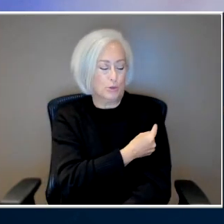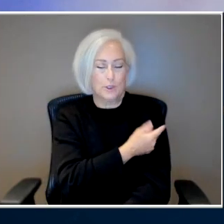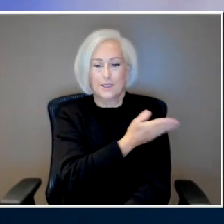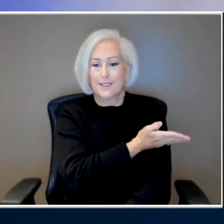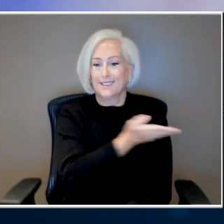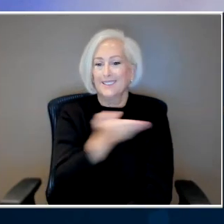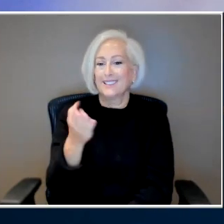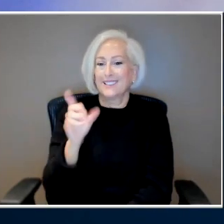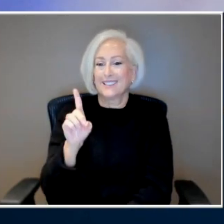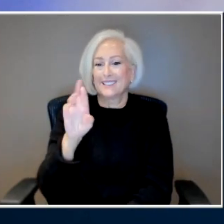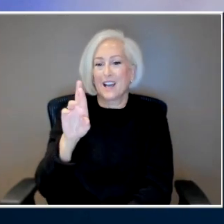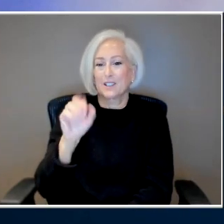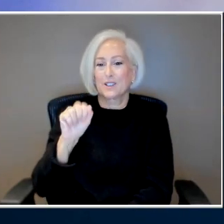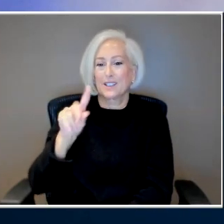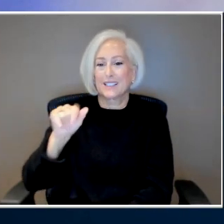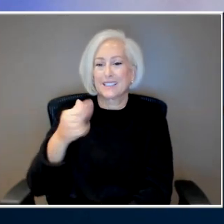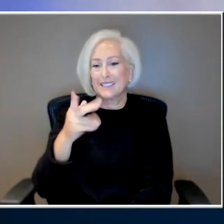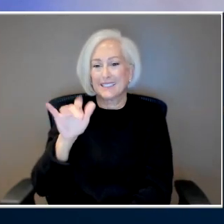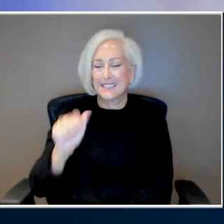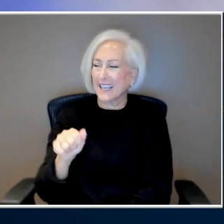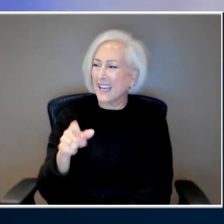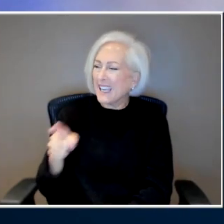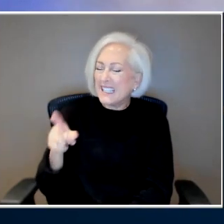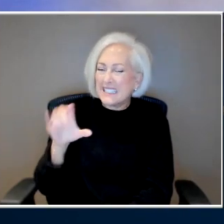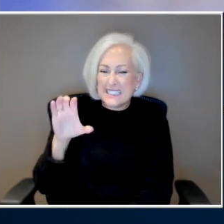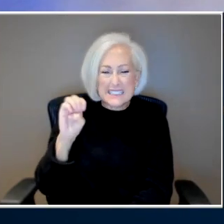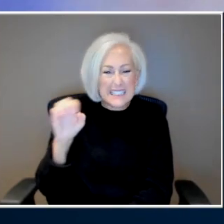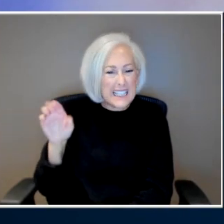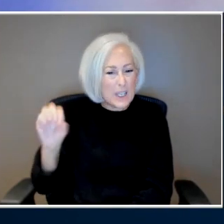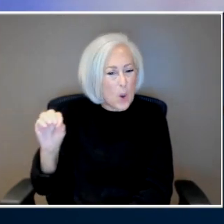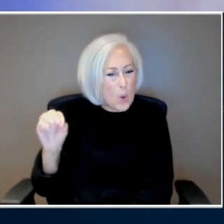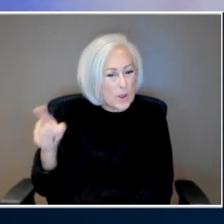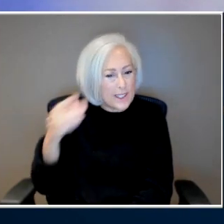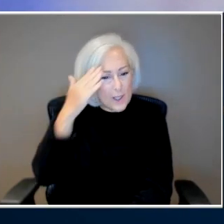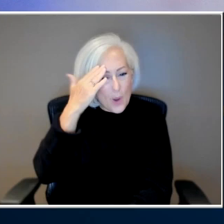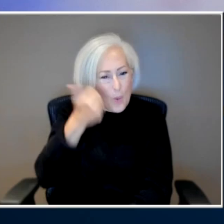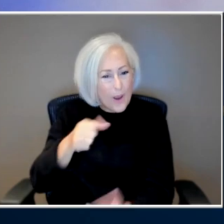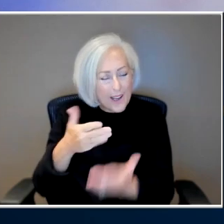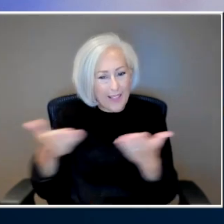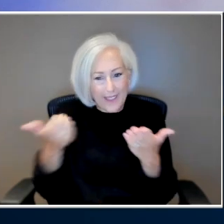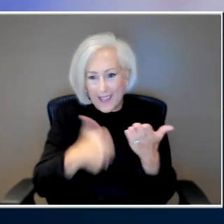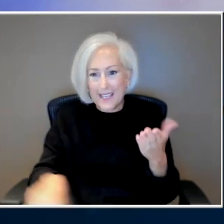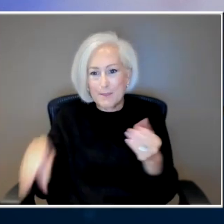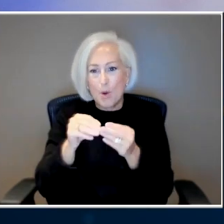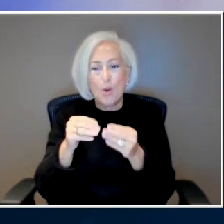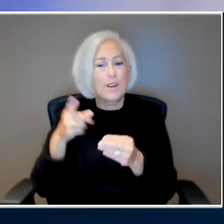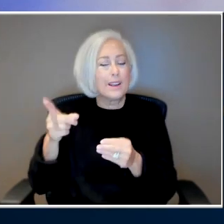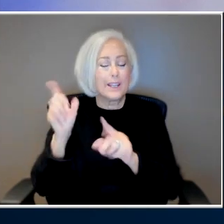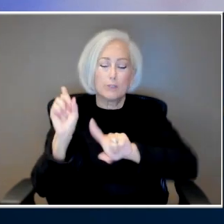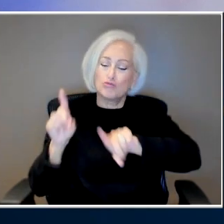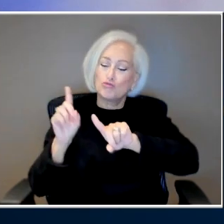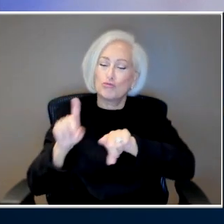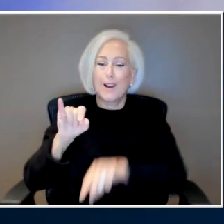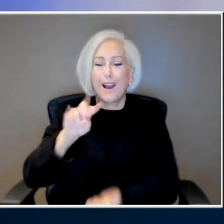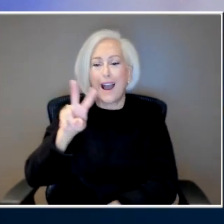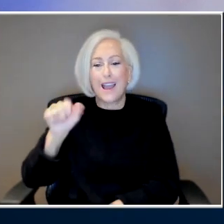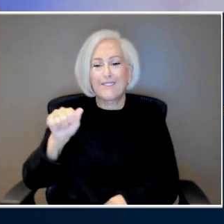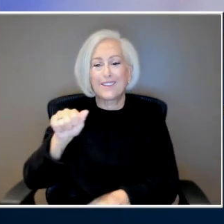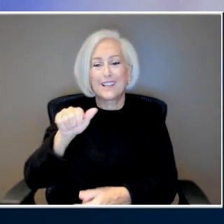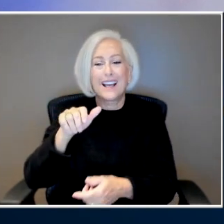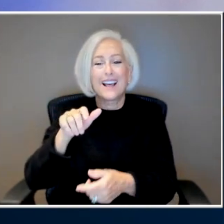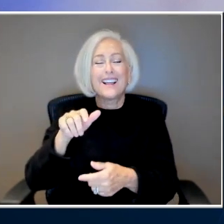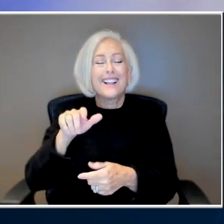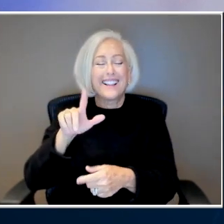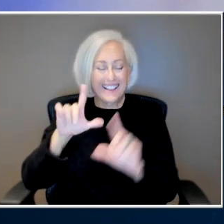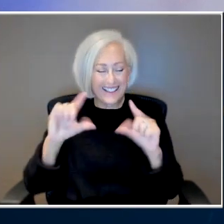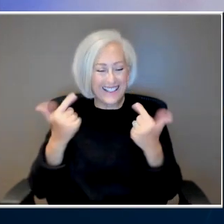then I'll. He's the CEO. Does he know anything anymore? I don't know. He's ID trained and boarded, so yeah, he still remains one of the brightest out there. That's he is a